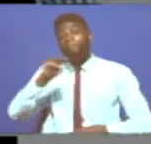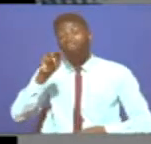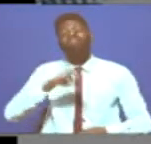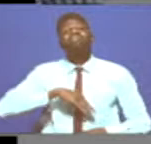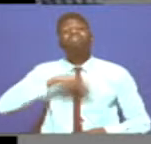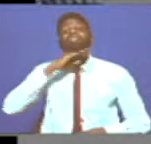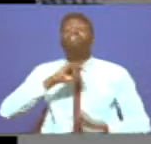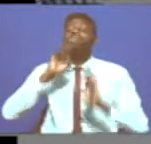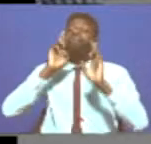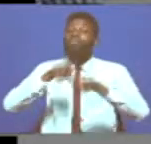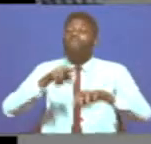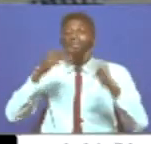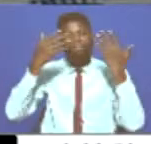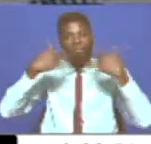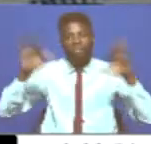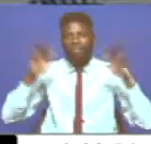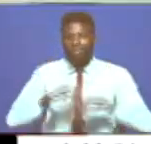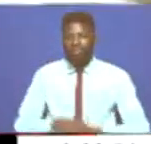far.